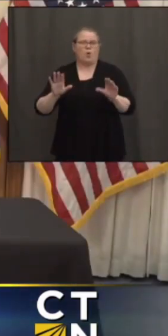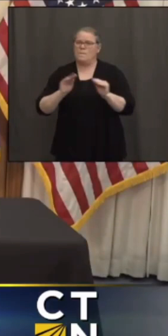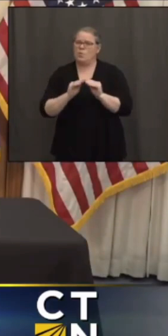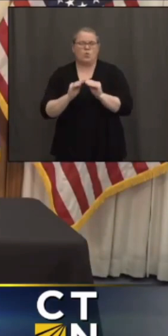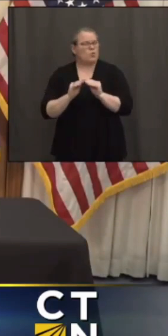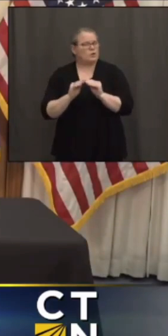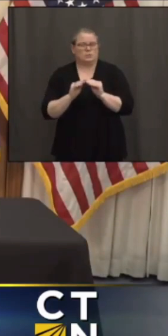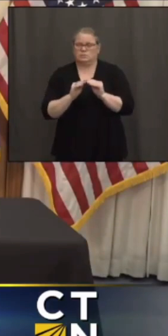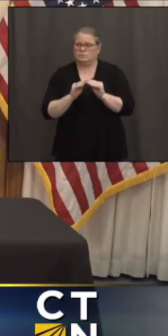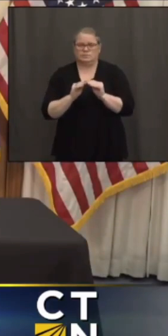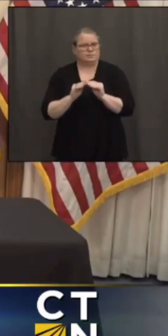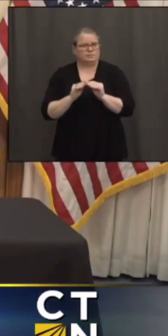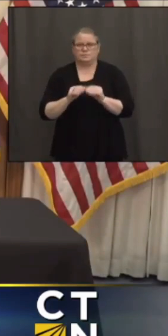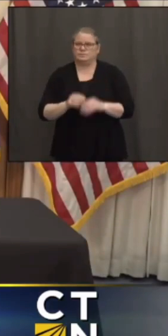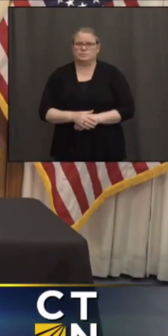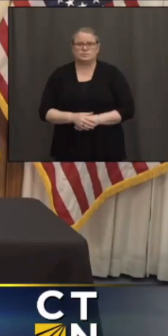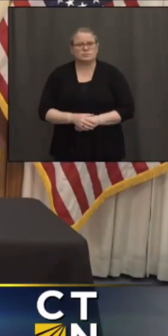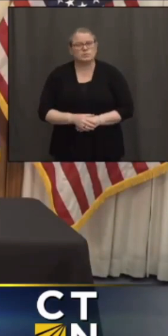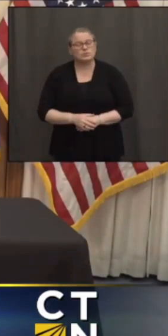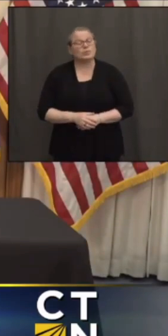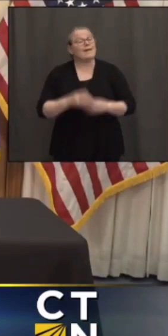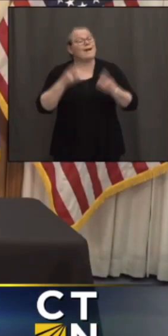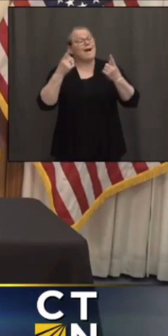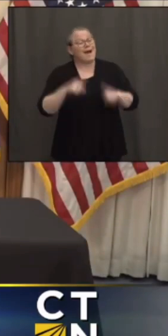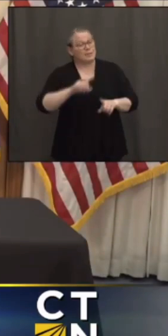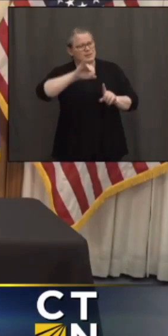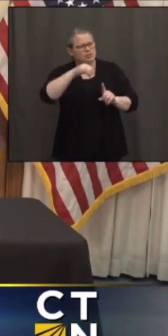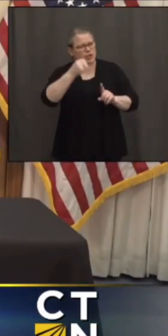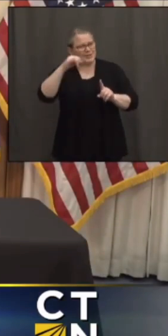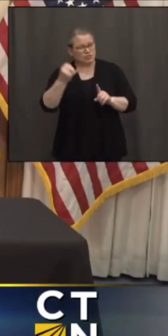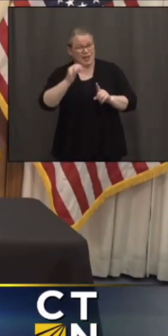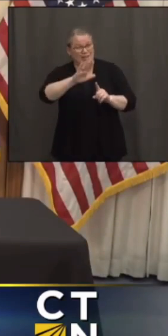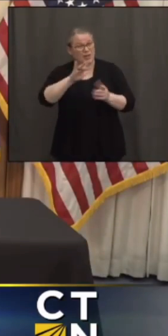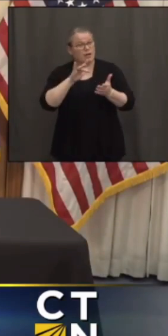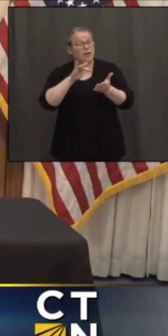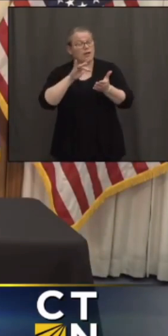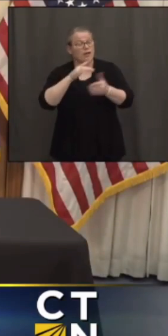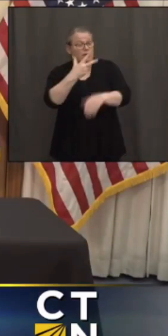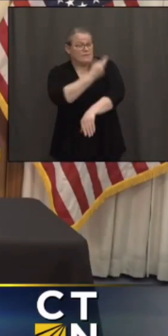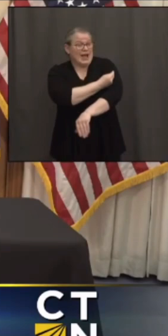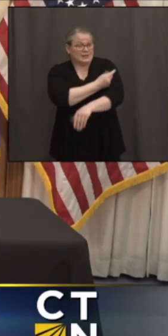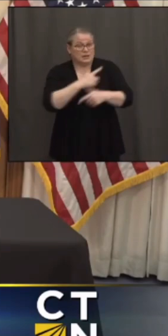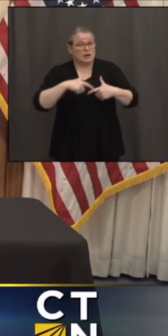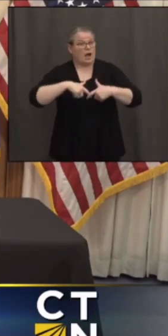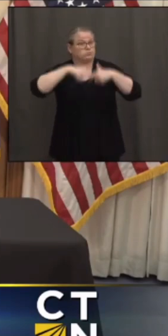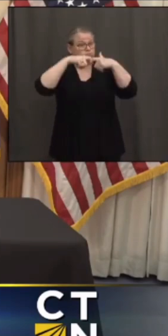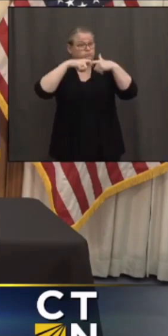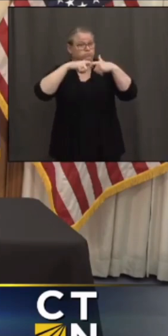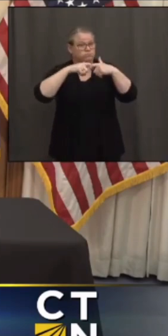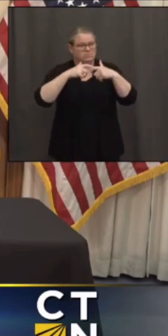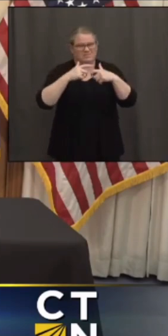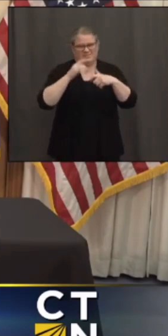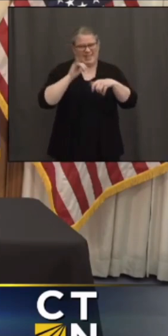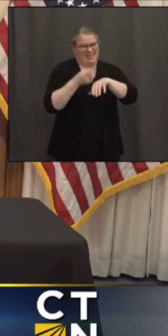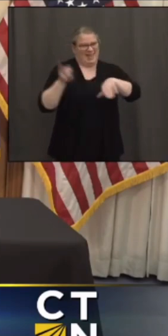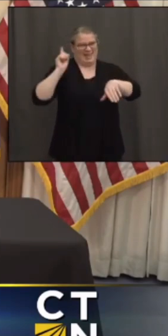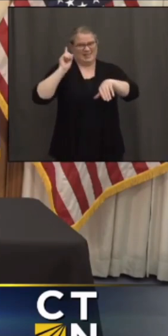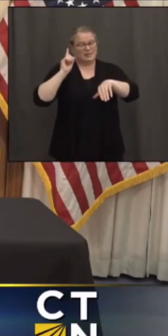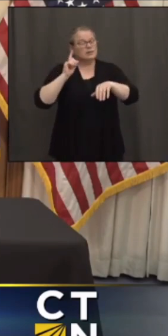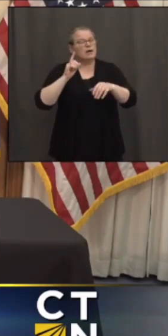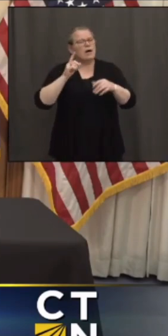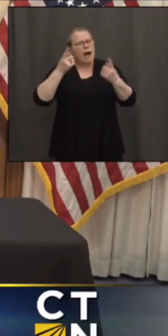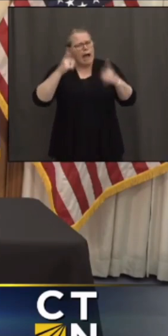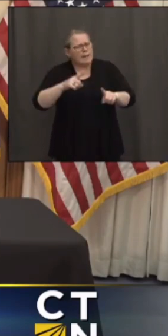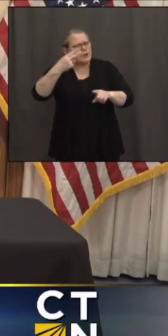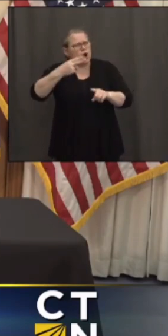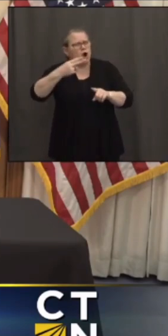And then, days after the J&J pause, Hartford had noticed a lower amount of walk-ins at one of their pop-up clinics. Are you noticing that